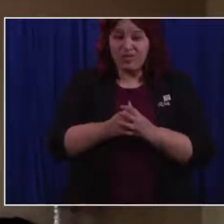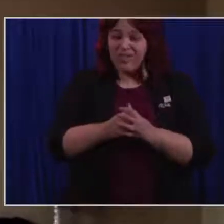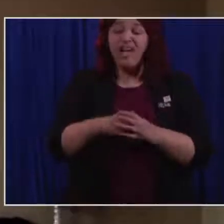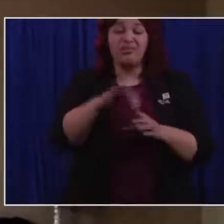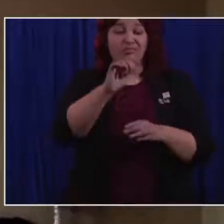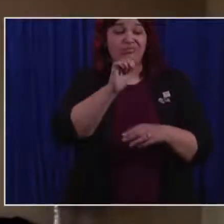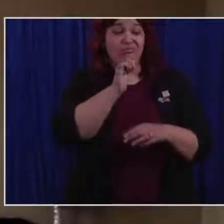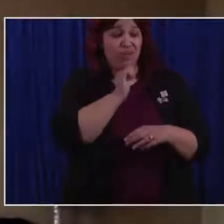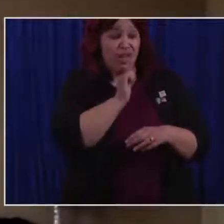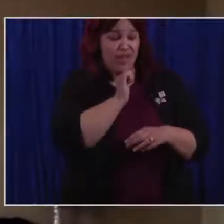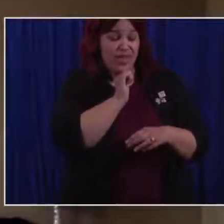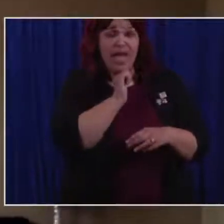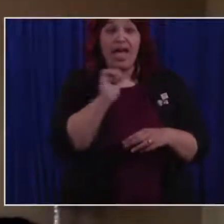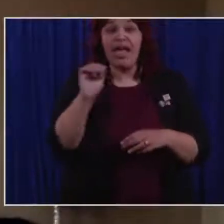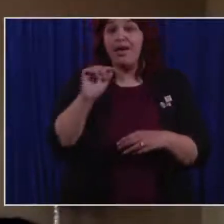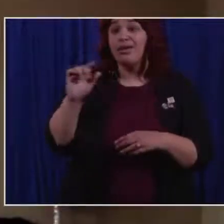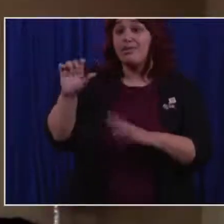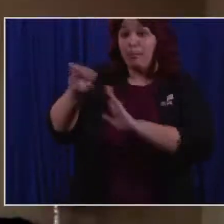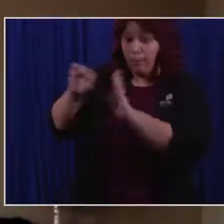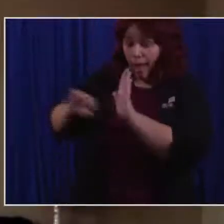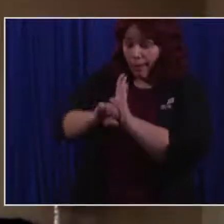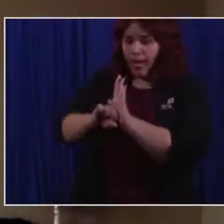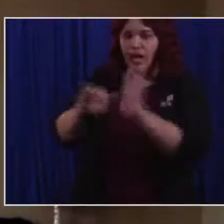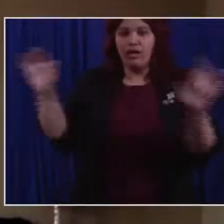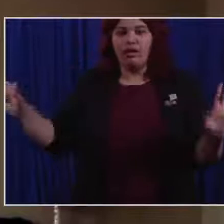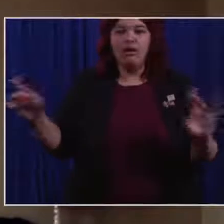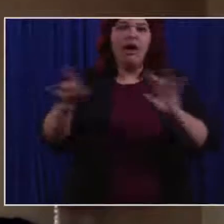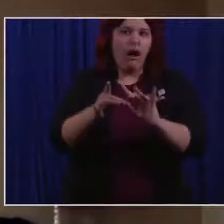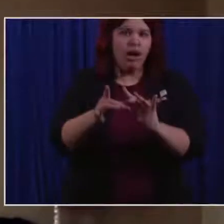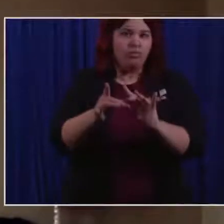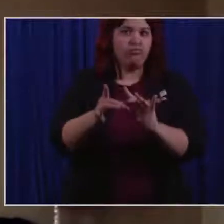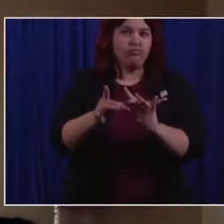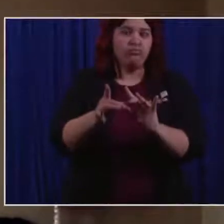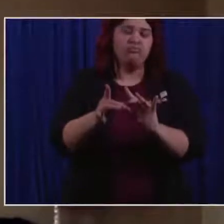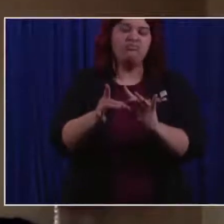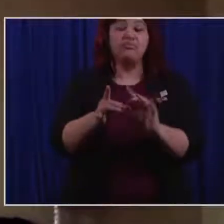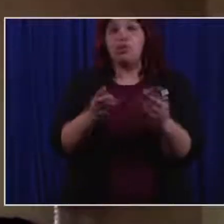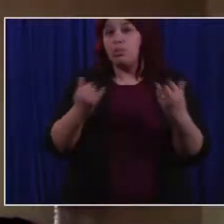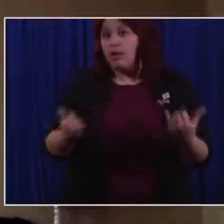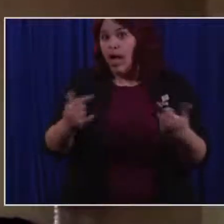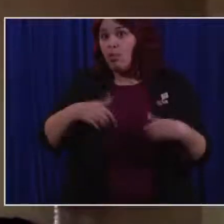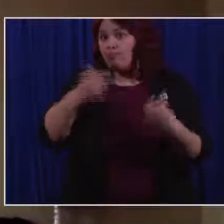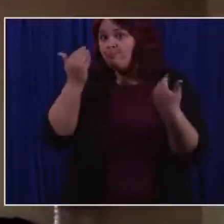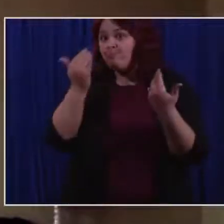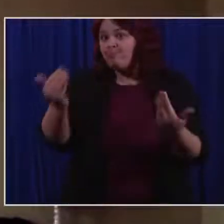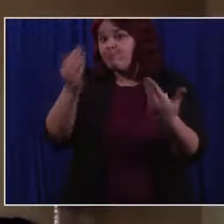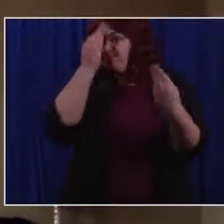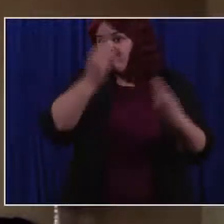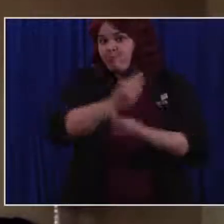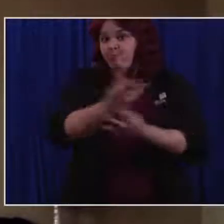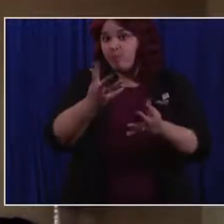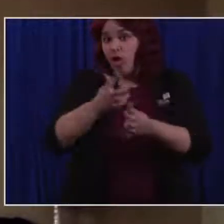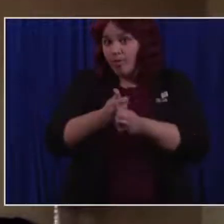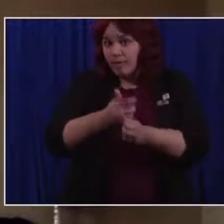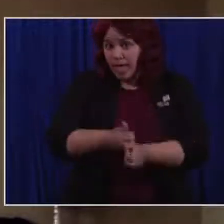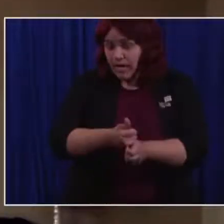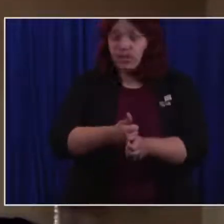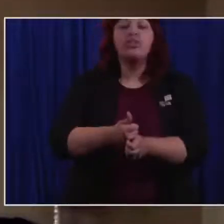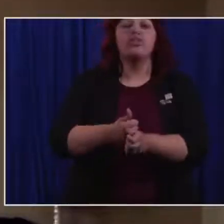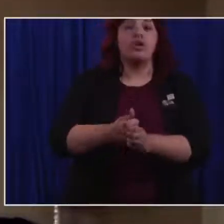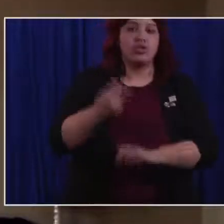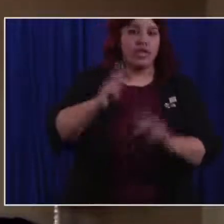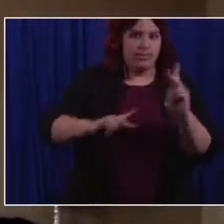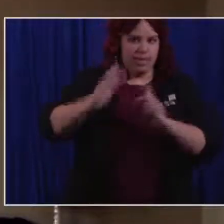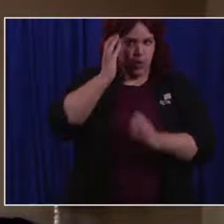public sector together. Governor, if it's okay, I'll take a couple minutes and just give you some updates for everyone on where we